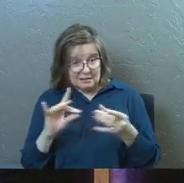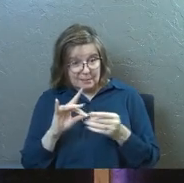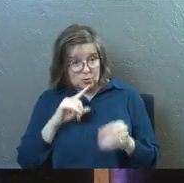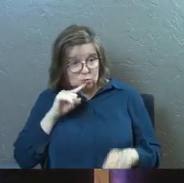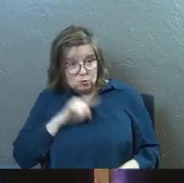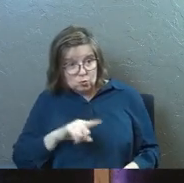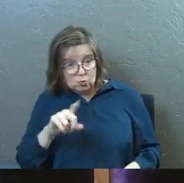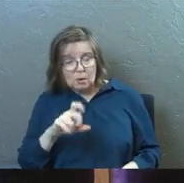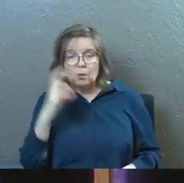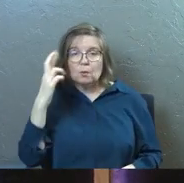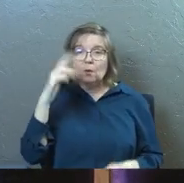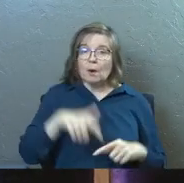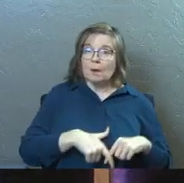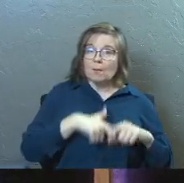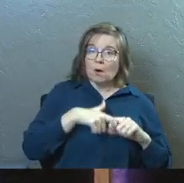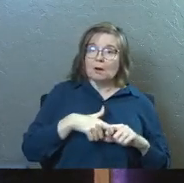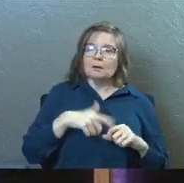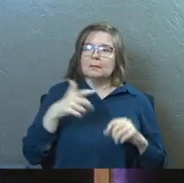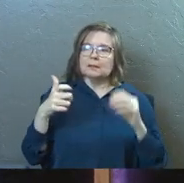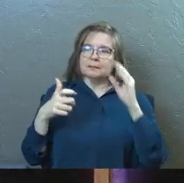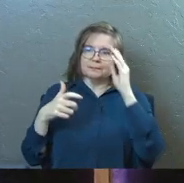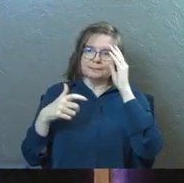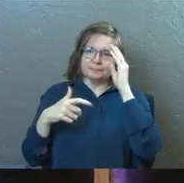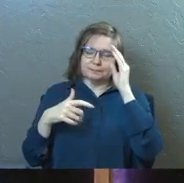true? The reason we're pausing is this.